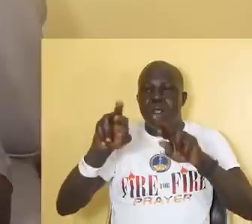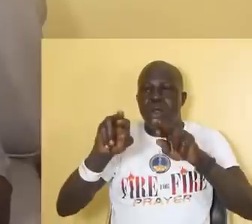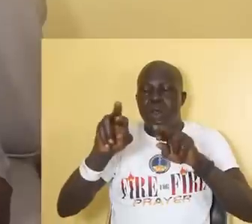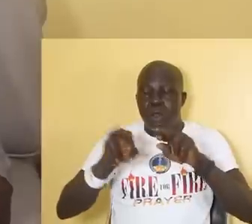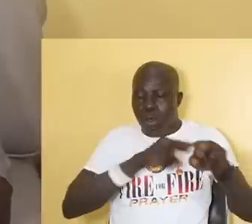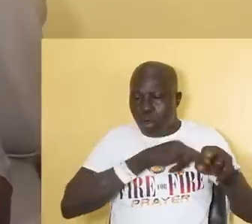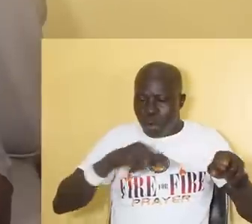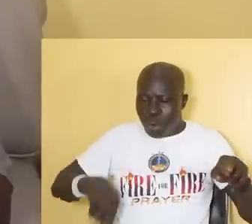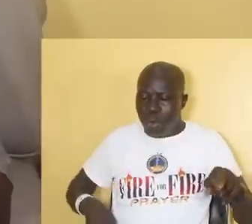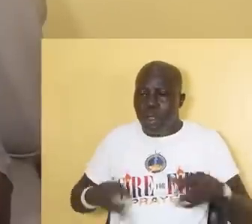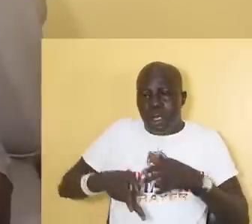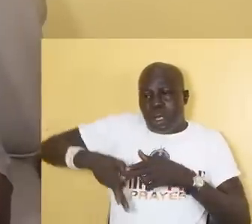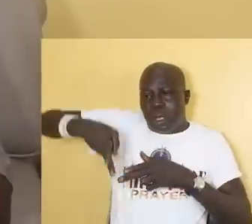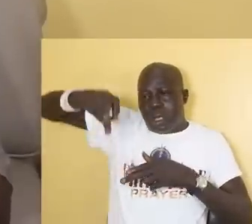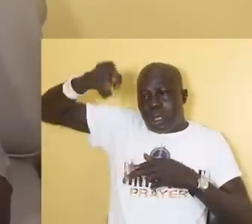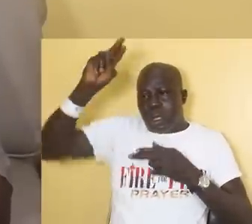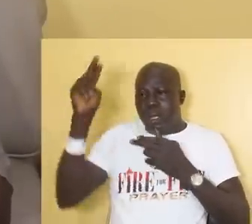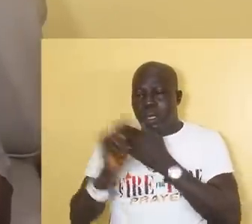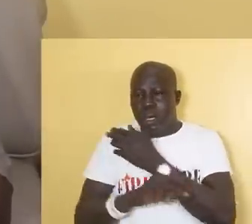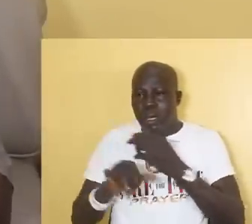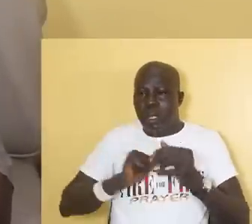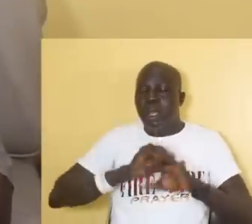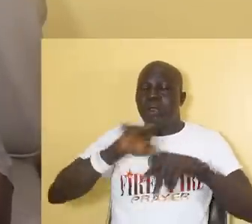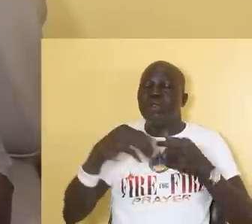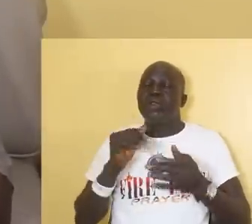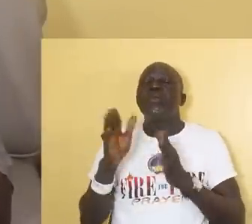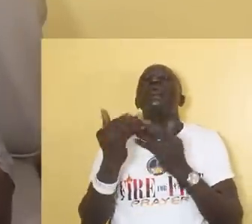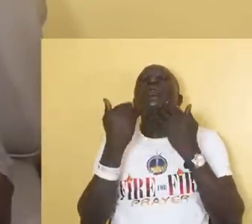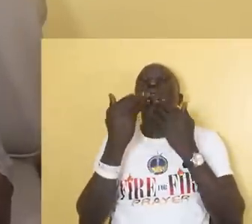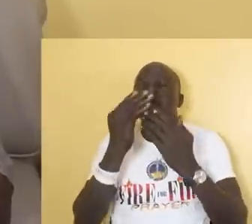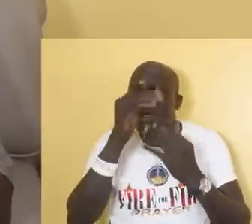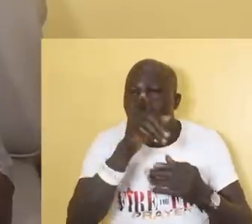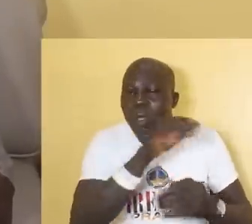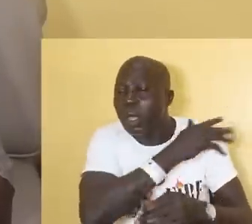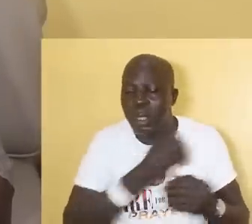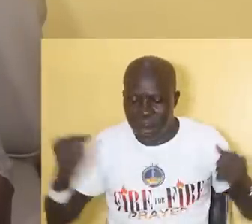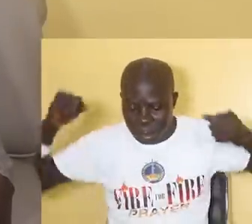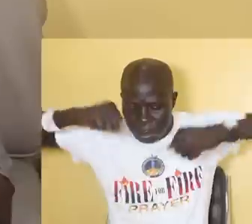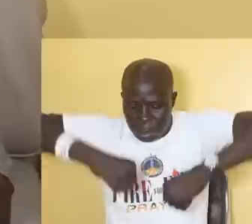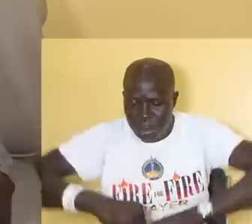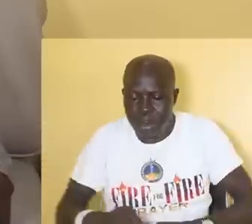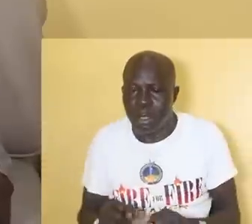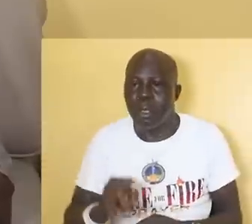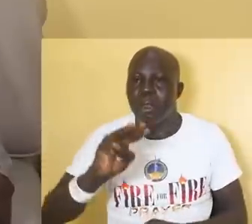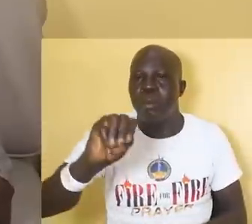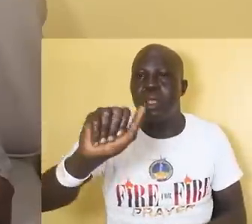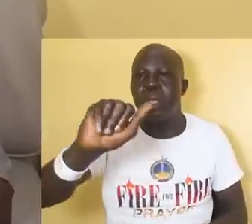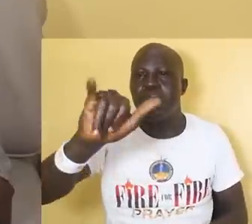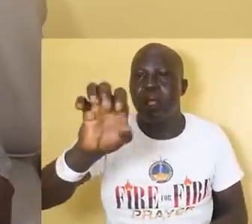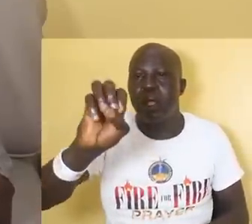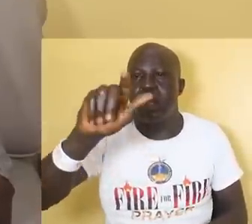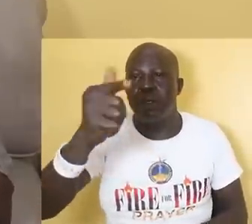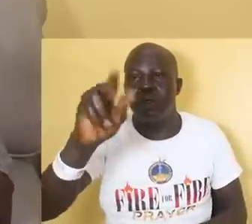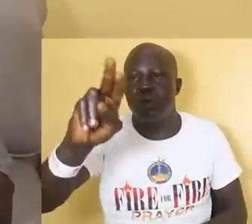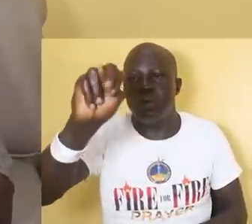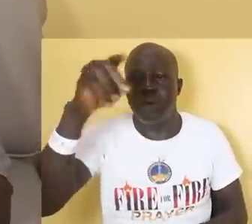Highness. It will be. It will be. Ah, Baola Zenelubo. I want to appreciate you. Ati Chief Mayegun. And Chief Mayegun. Lati ilu Abuja. From